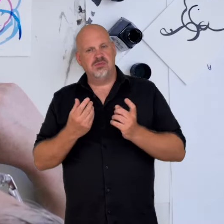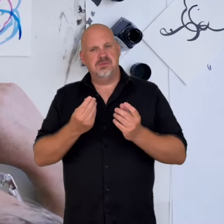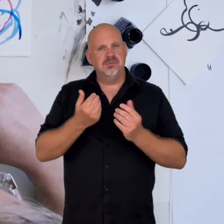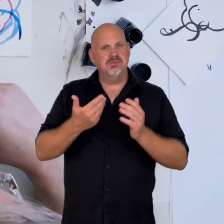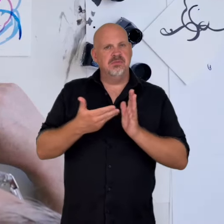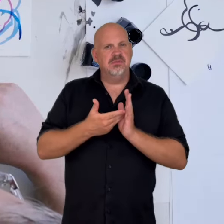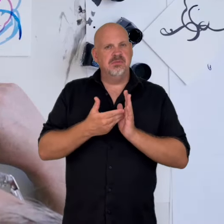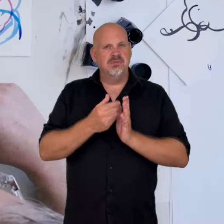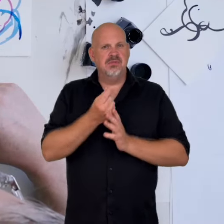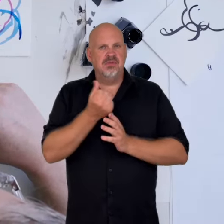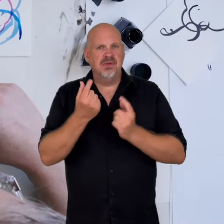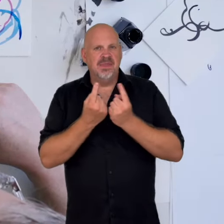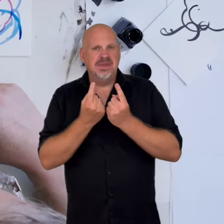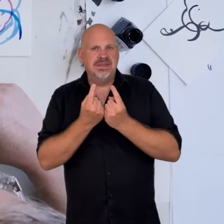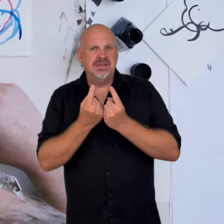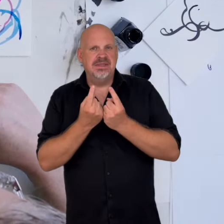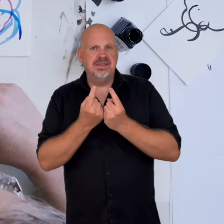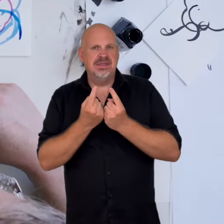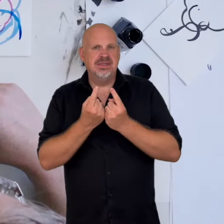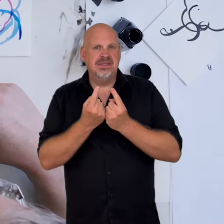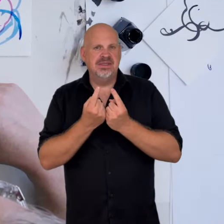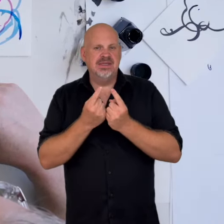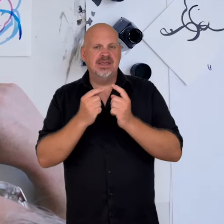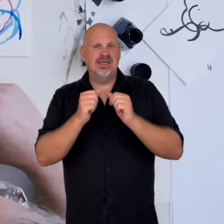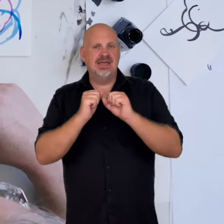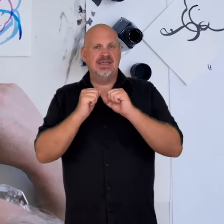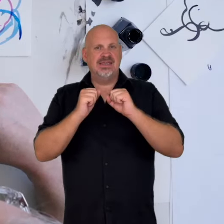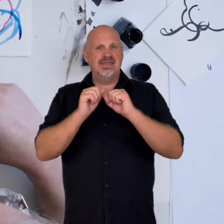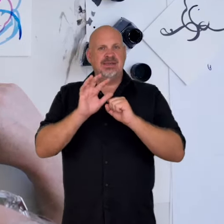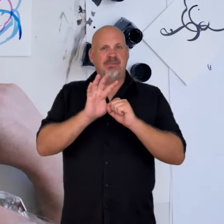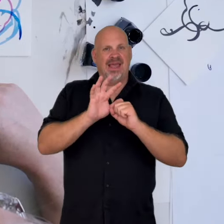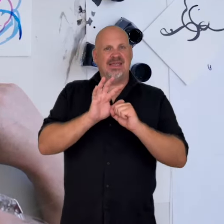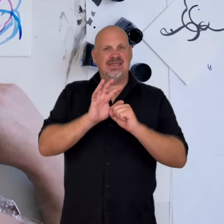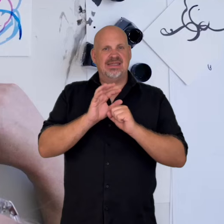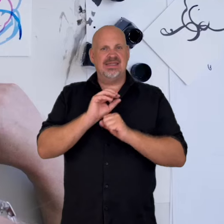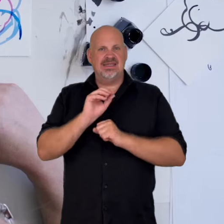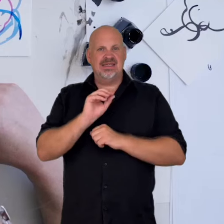And you don't have to, it doesn't have to start in the same place, it can stop and jump around.